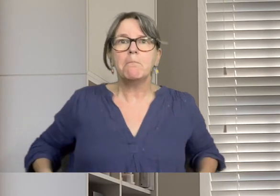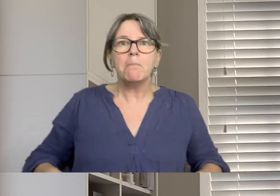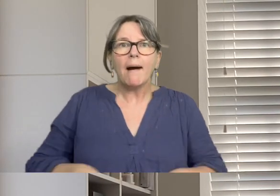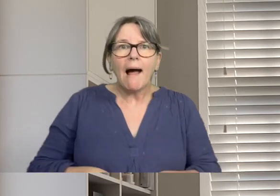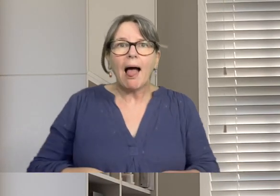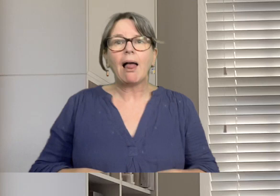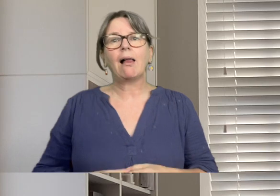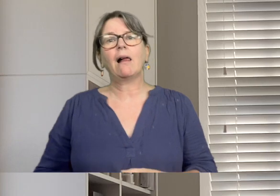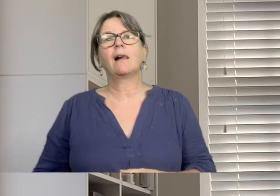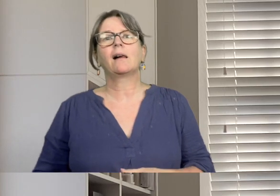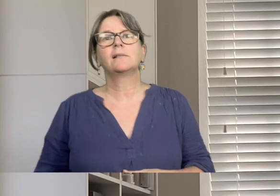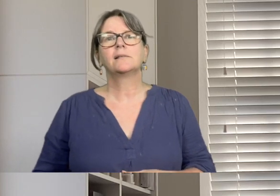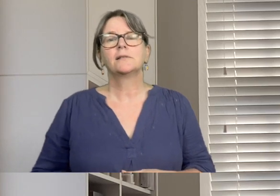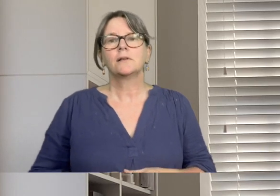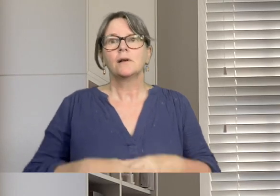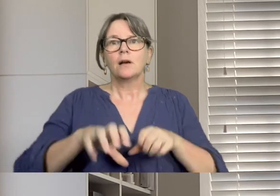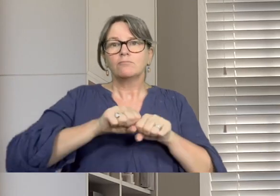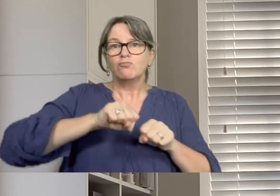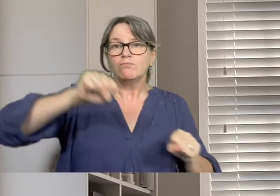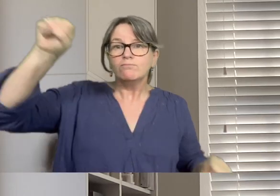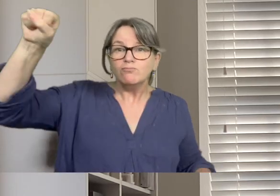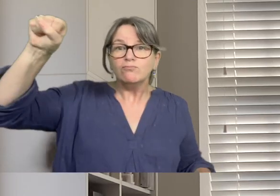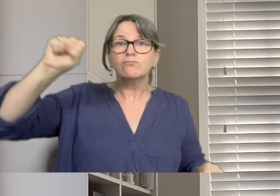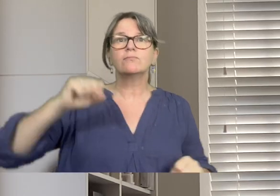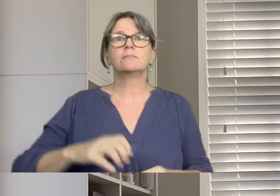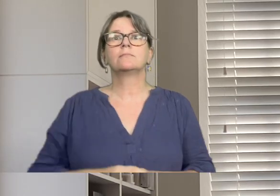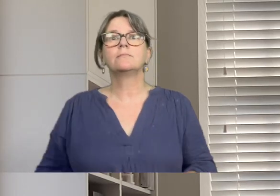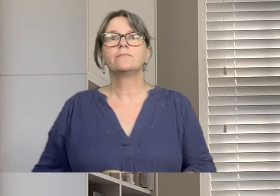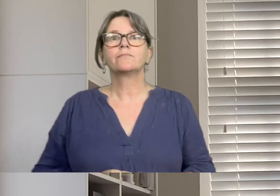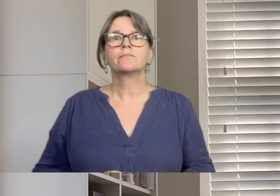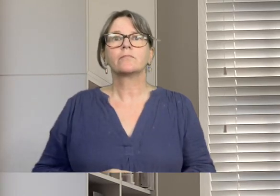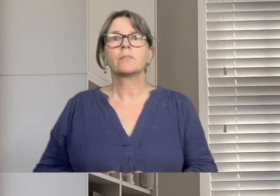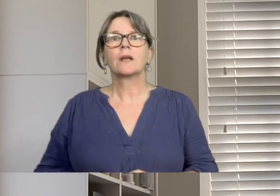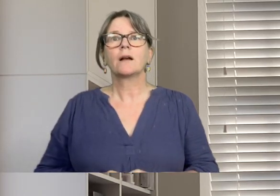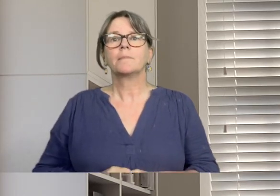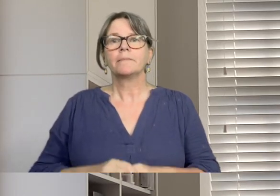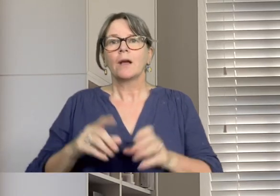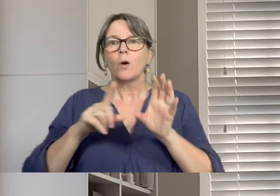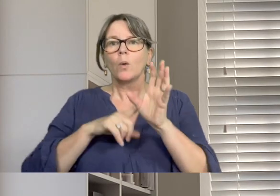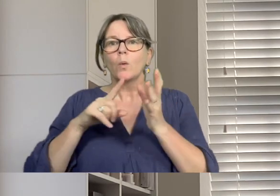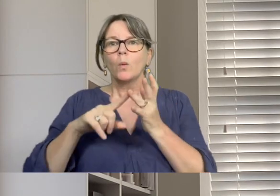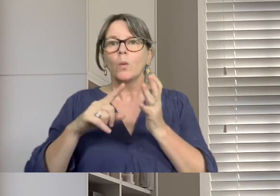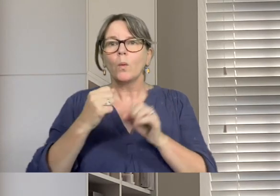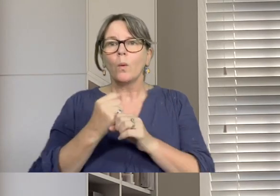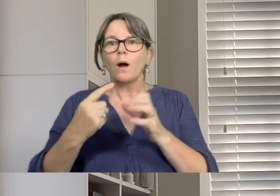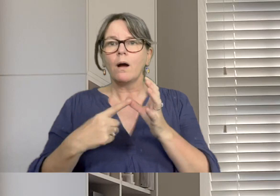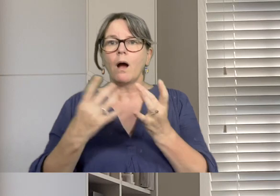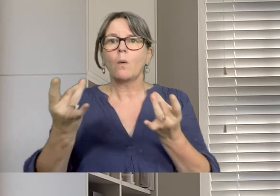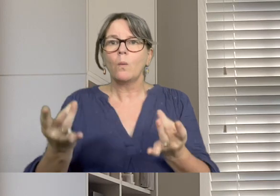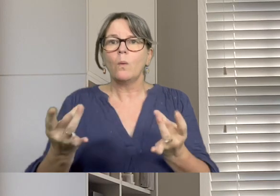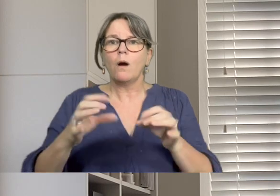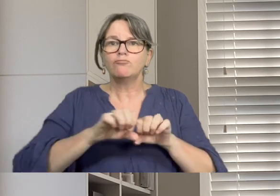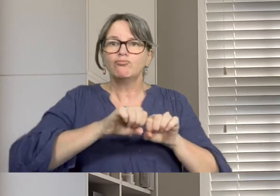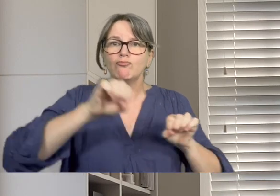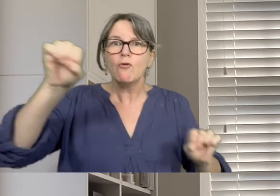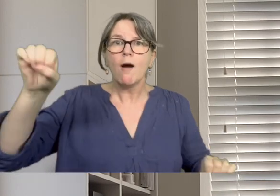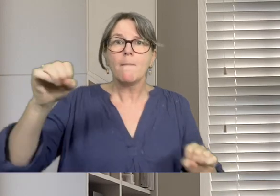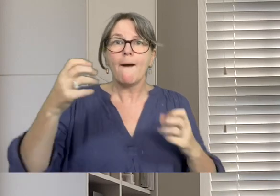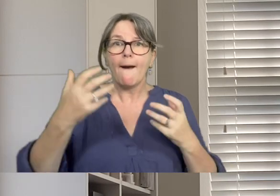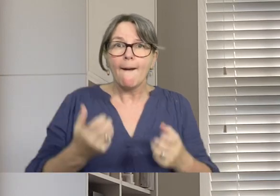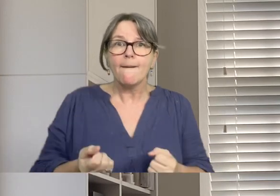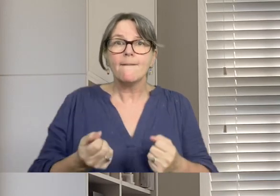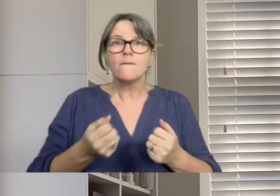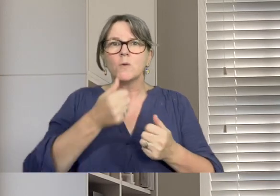cushion underneath you. I'm mainly using it to add a little bit of instability and so a little bit more of a challenge through the centre. I'm